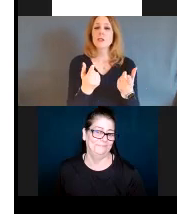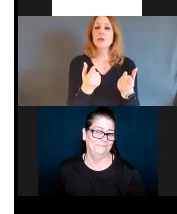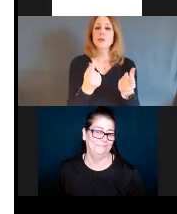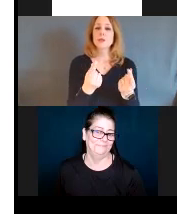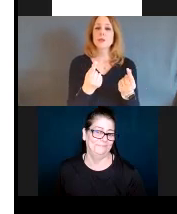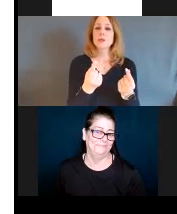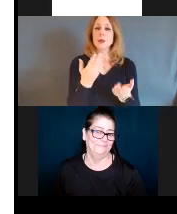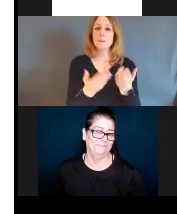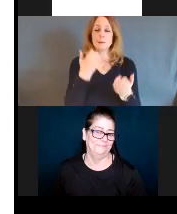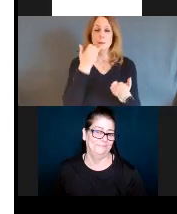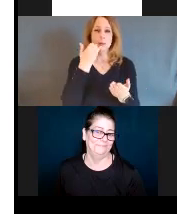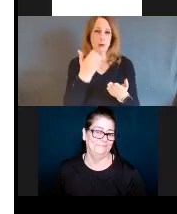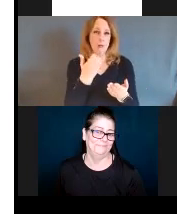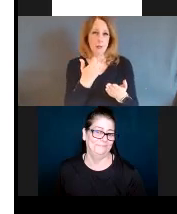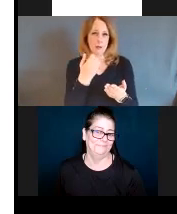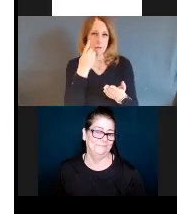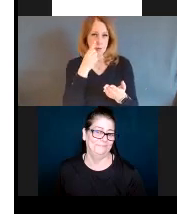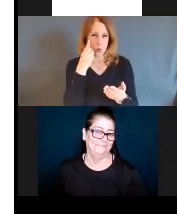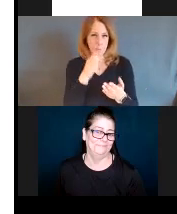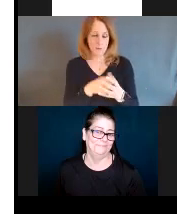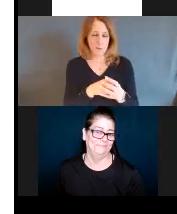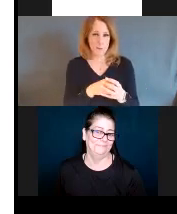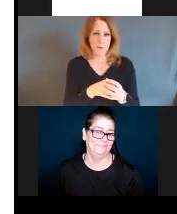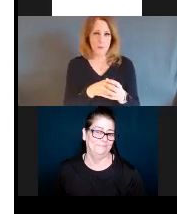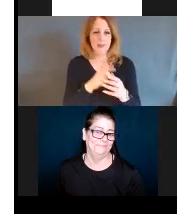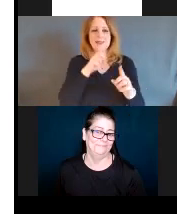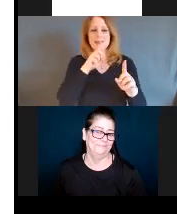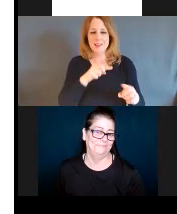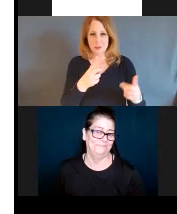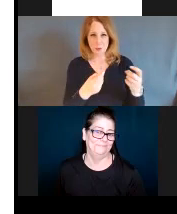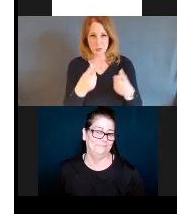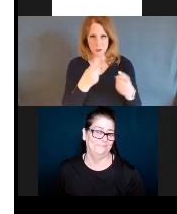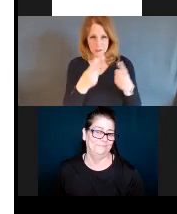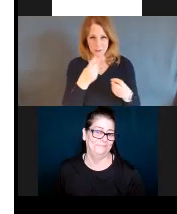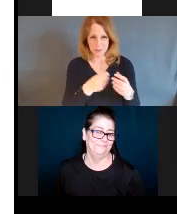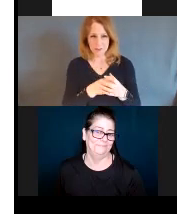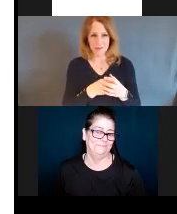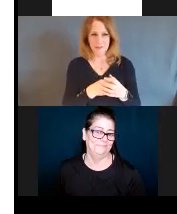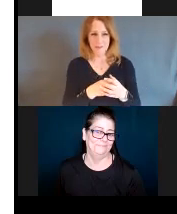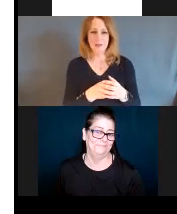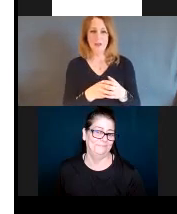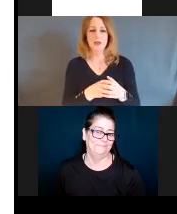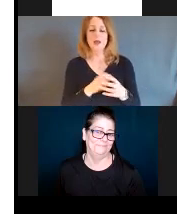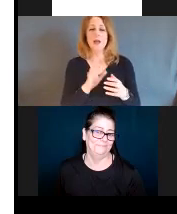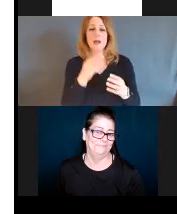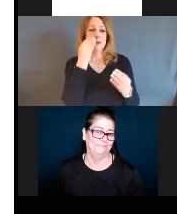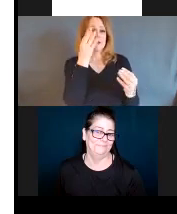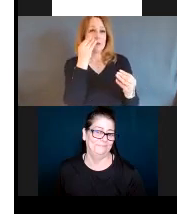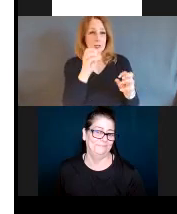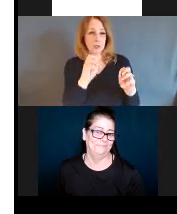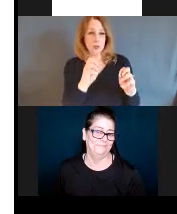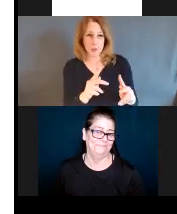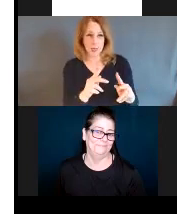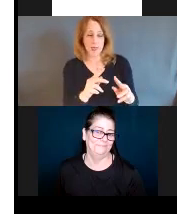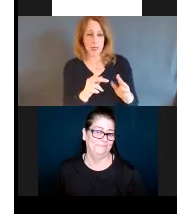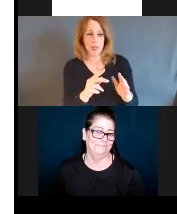calling about? And you're going to answer questions. You're going to review that information before you